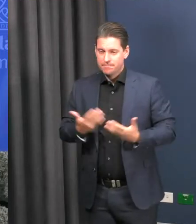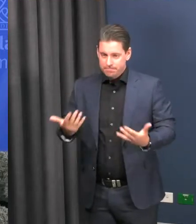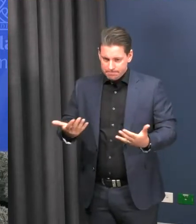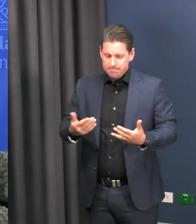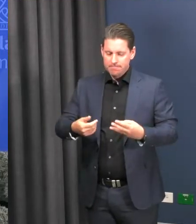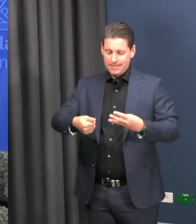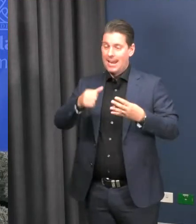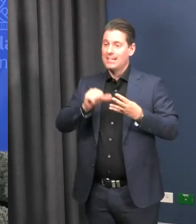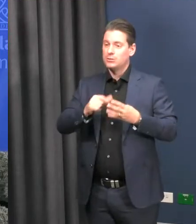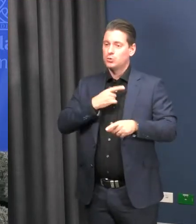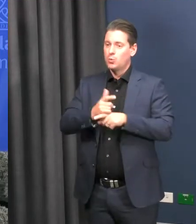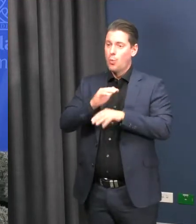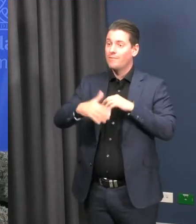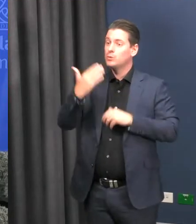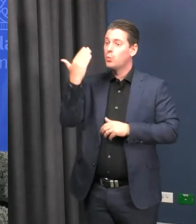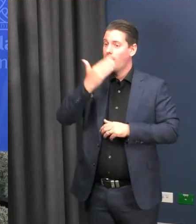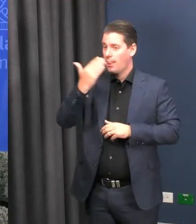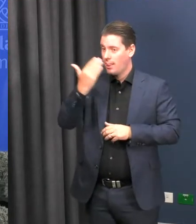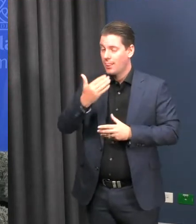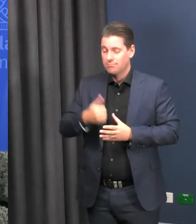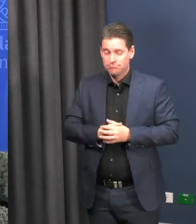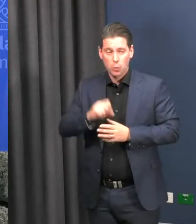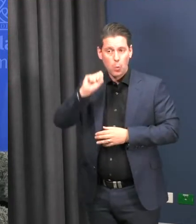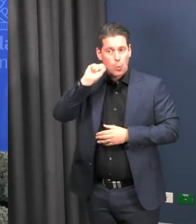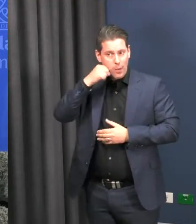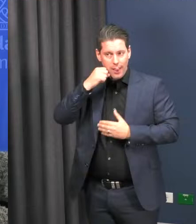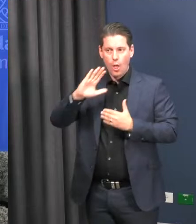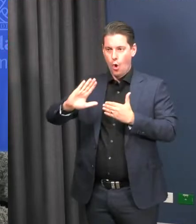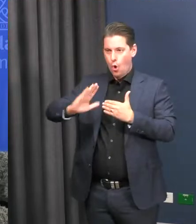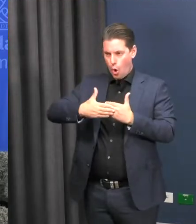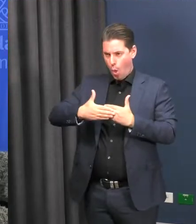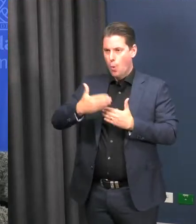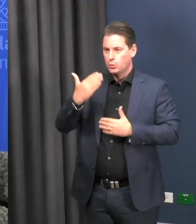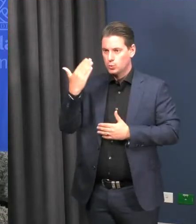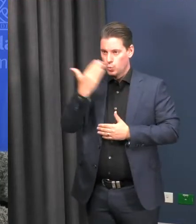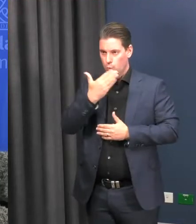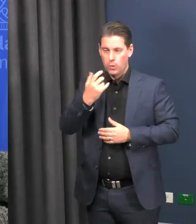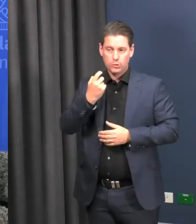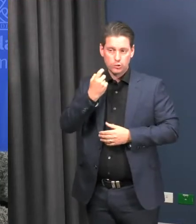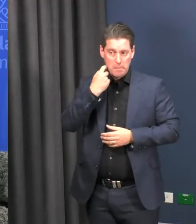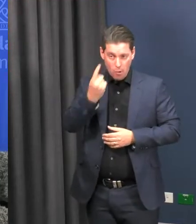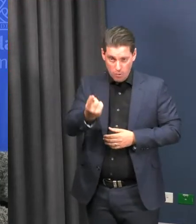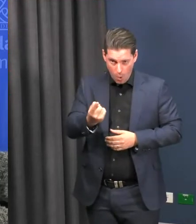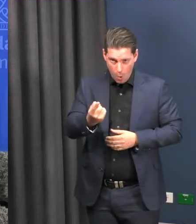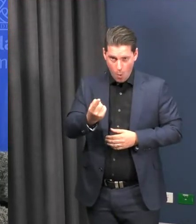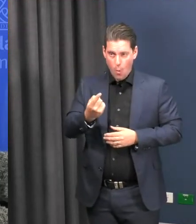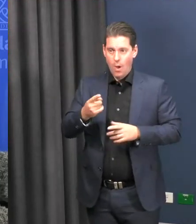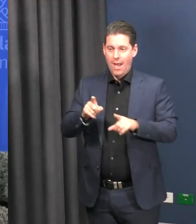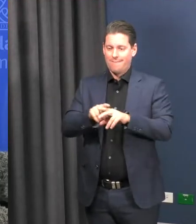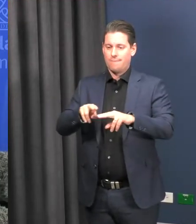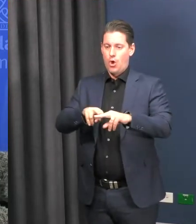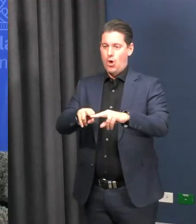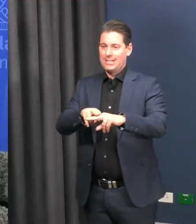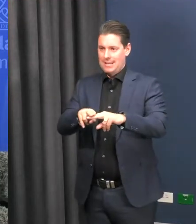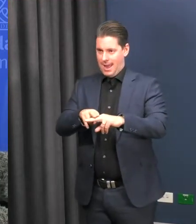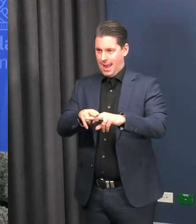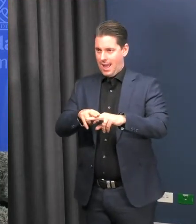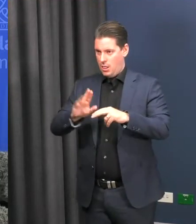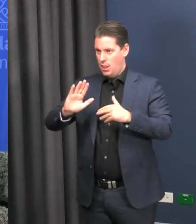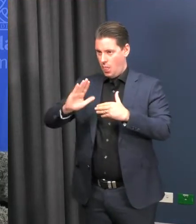Schools. Schools will be closed in the impacted area tomorrow and Friday,